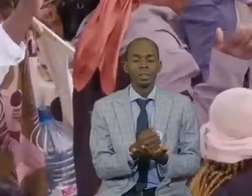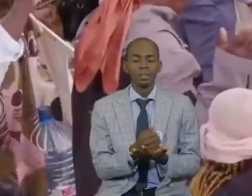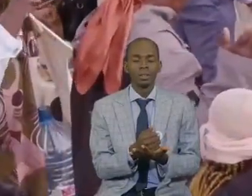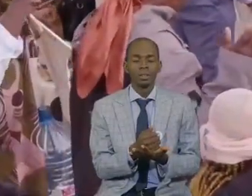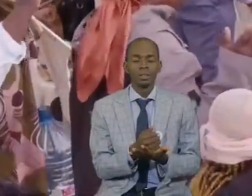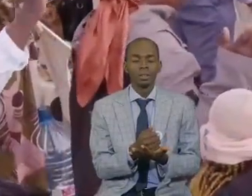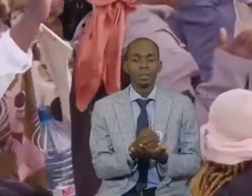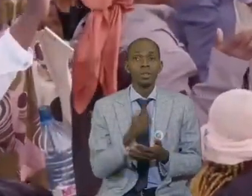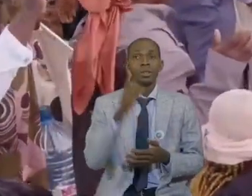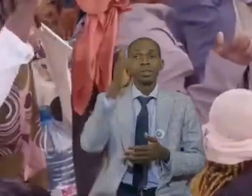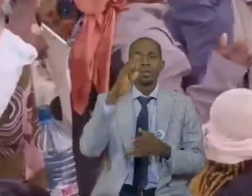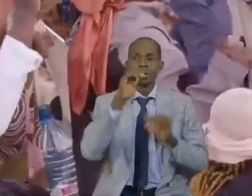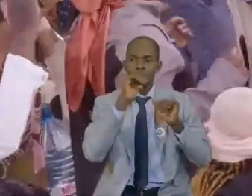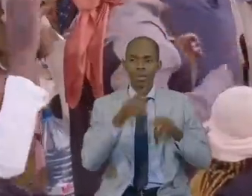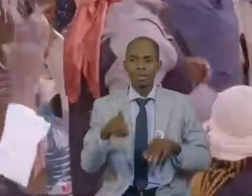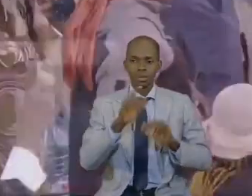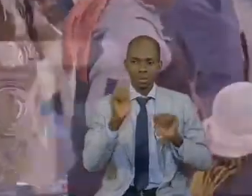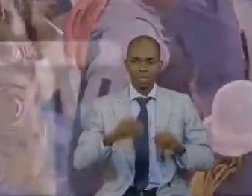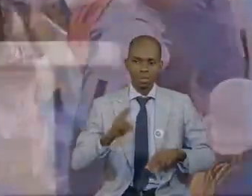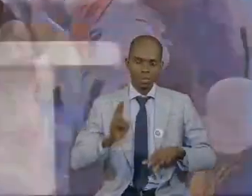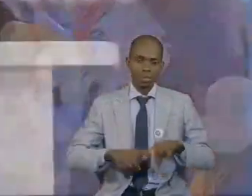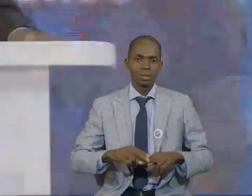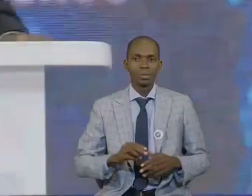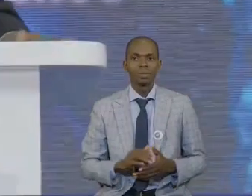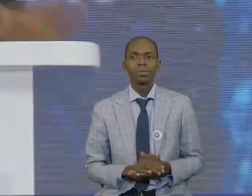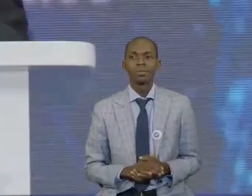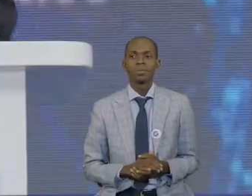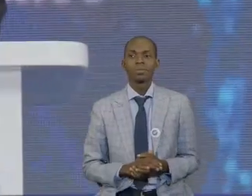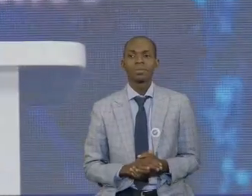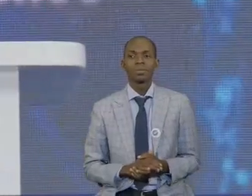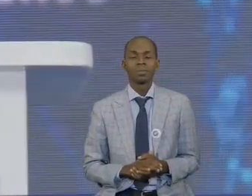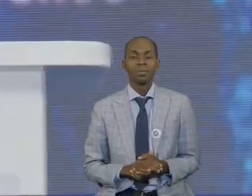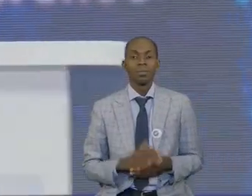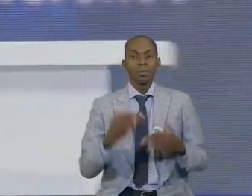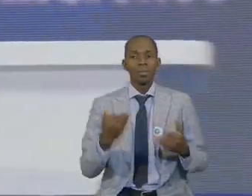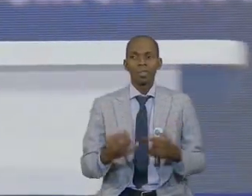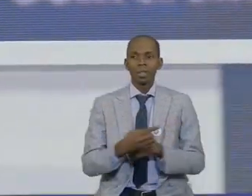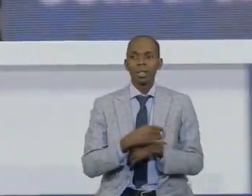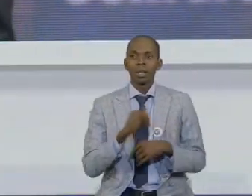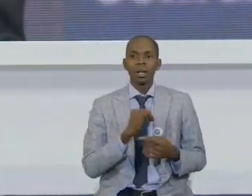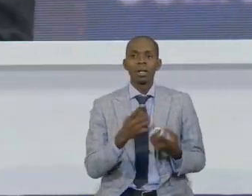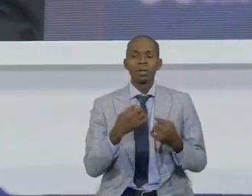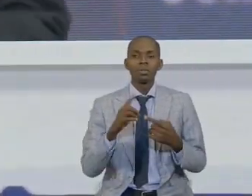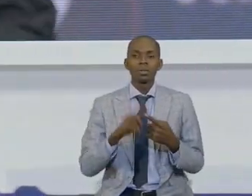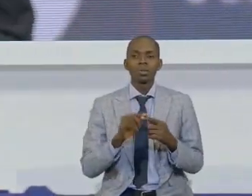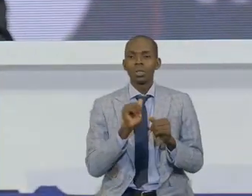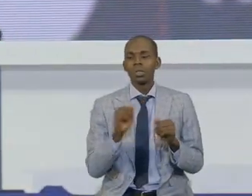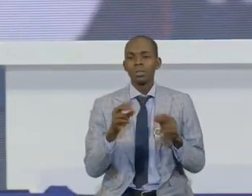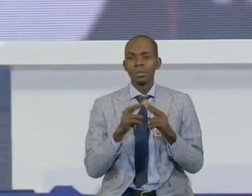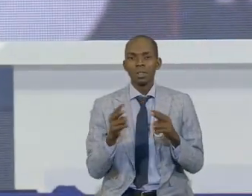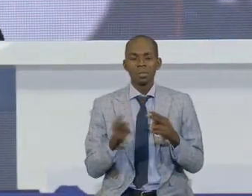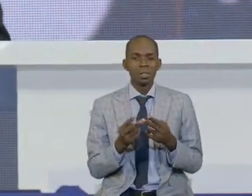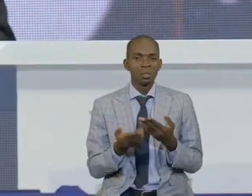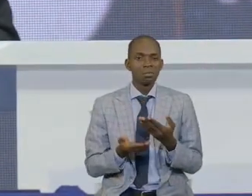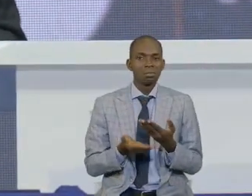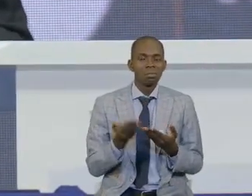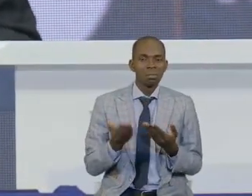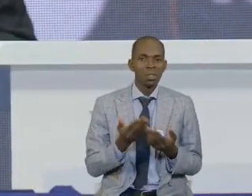God bless you. You can sit down. Today I come to a very familiar passage.